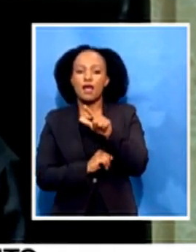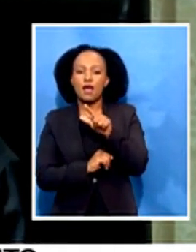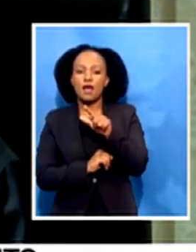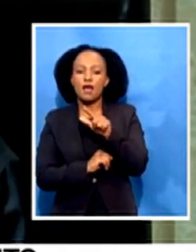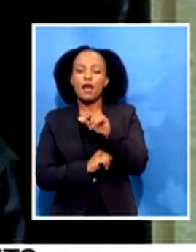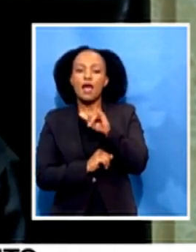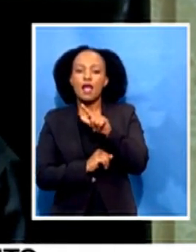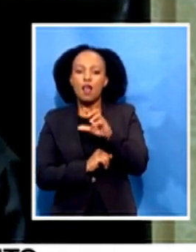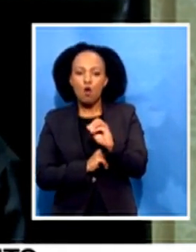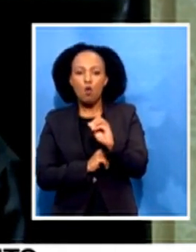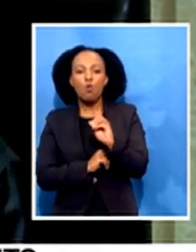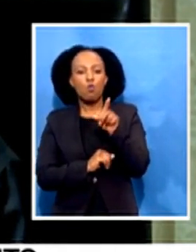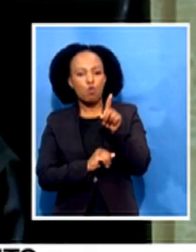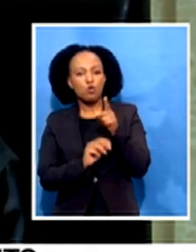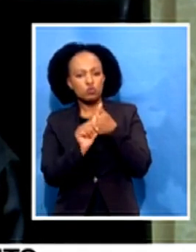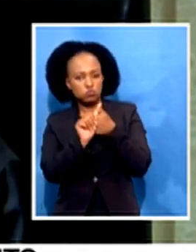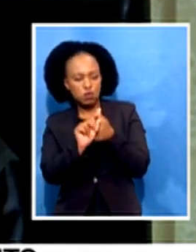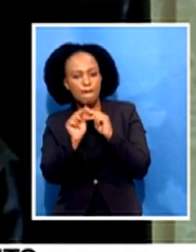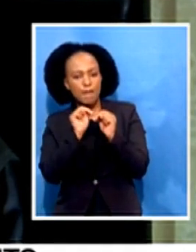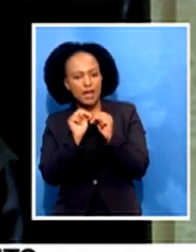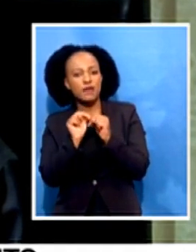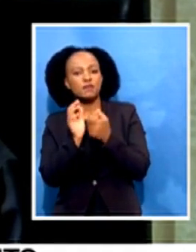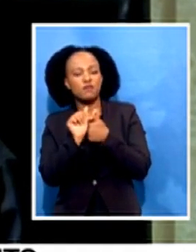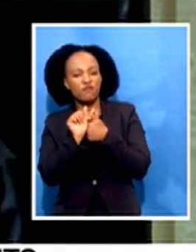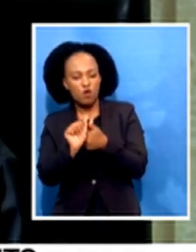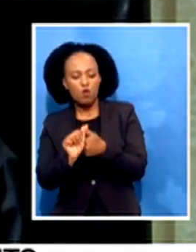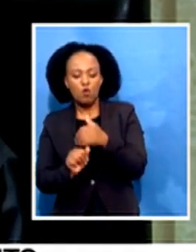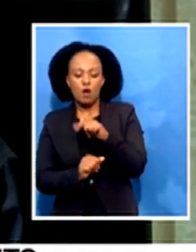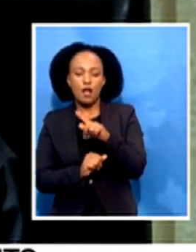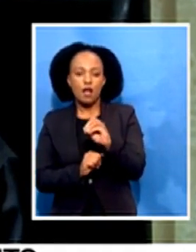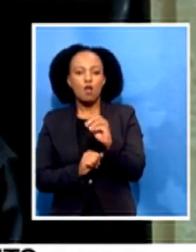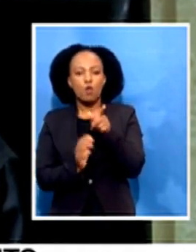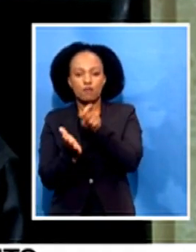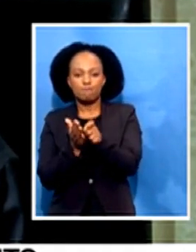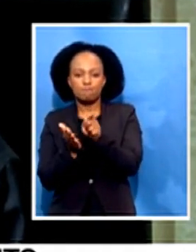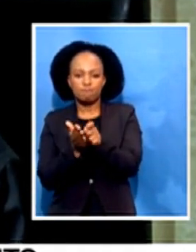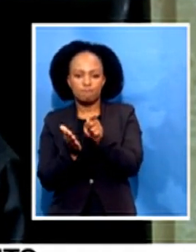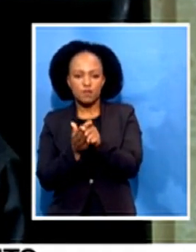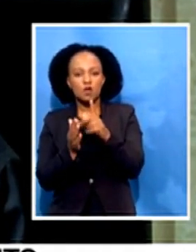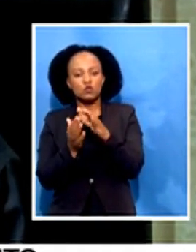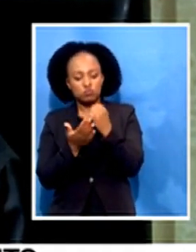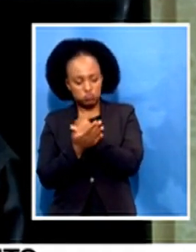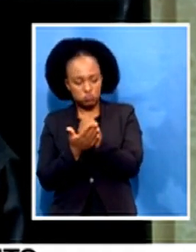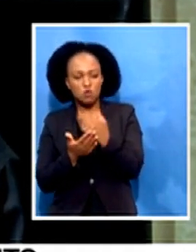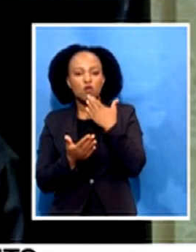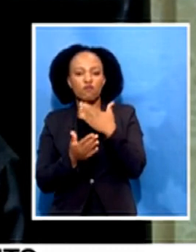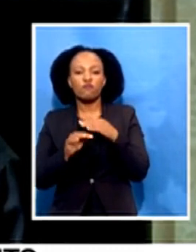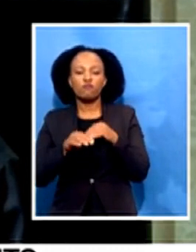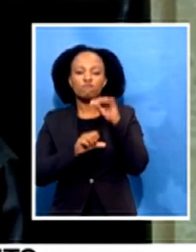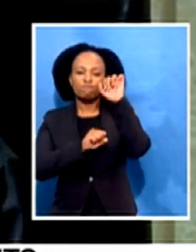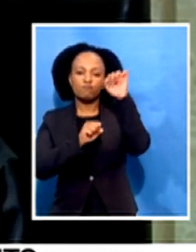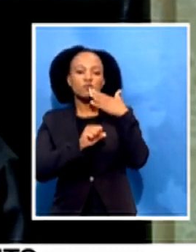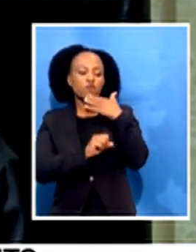to the ILO urging it to immediately register the protest with the South African government's breach of Convention